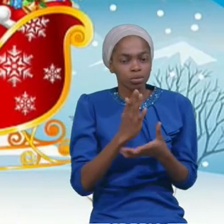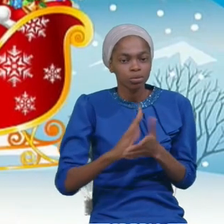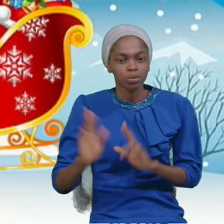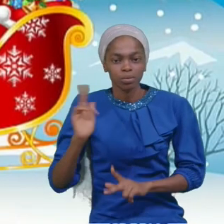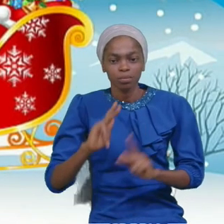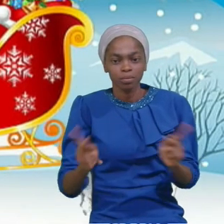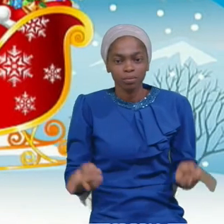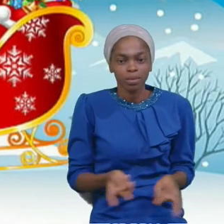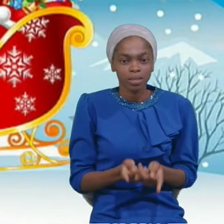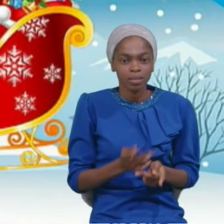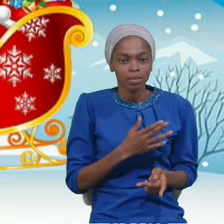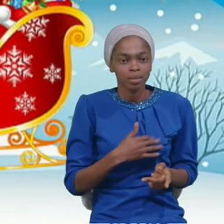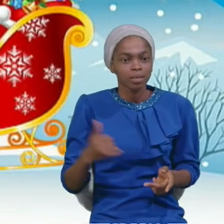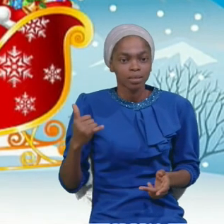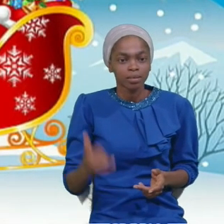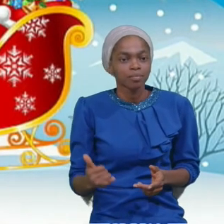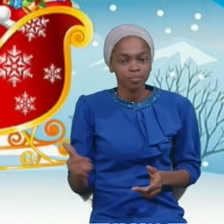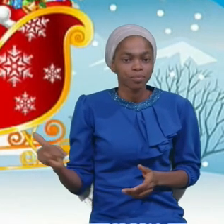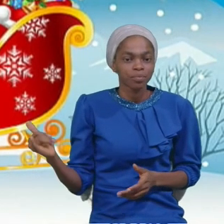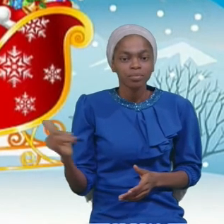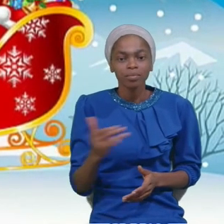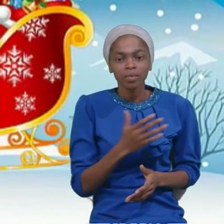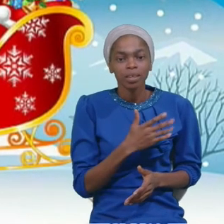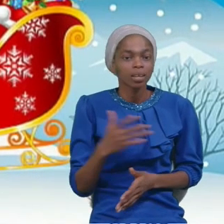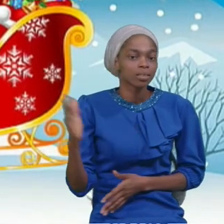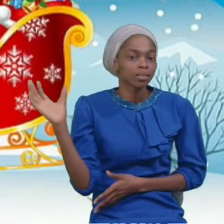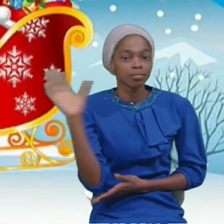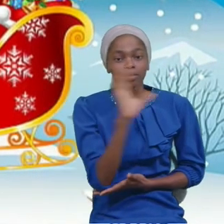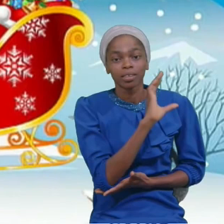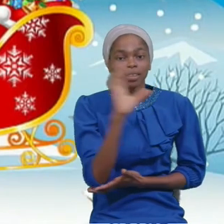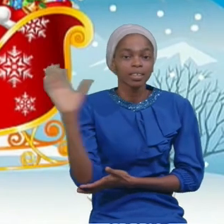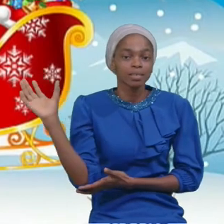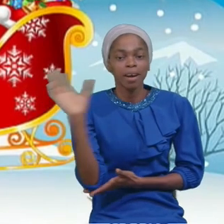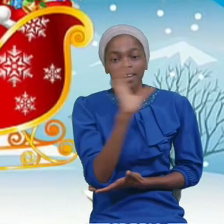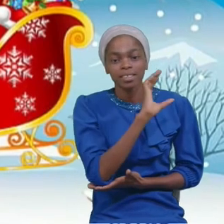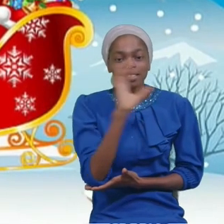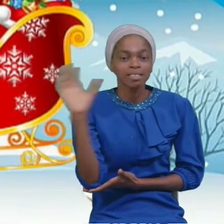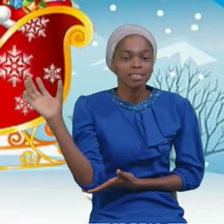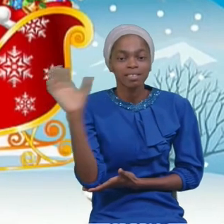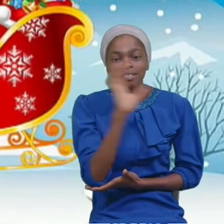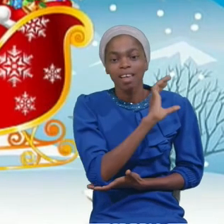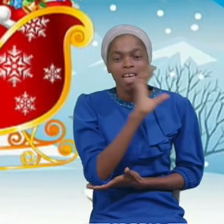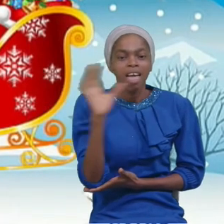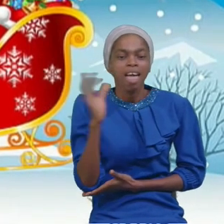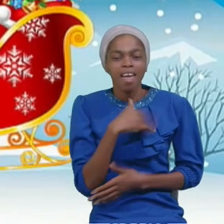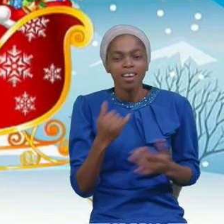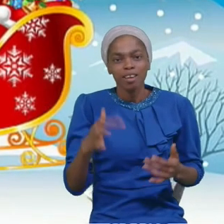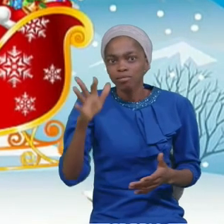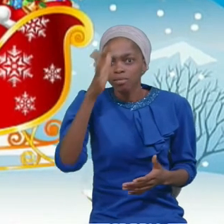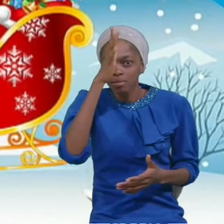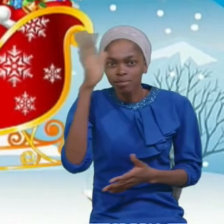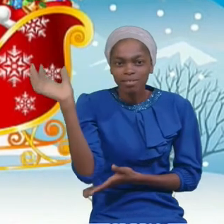and young people are so very happy. Where are you going now? We're going to Father Christmas, and Father Christmas was going to give